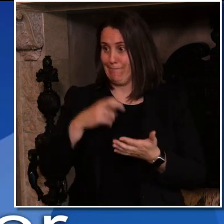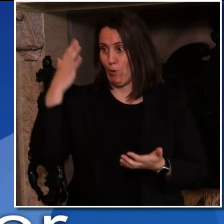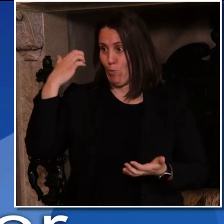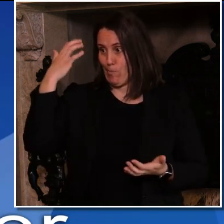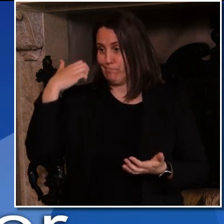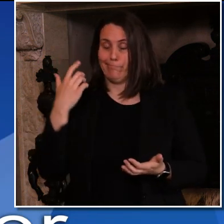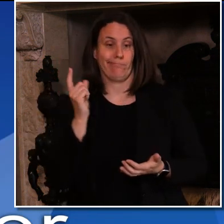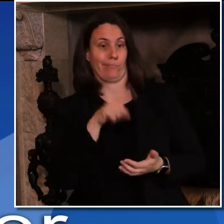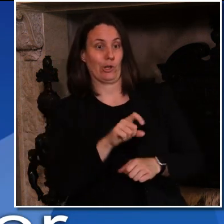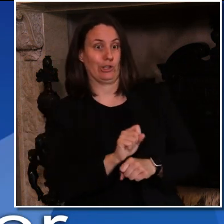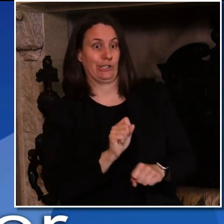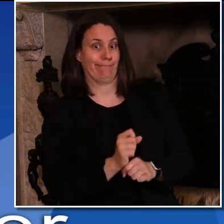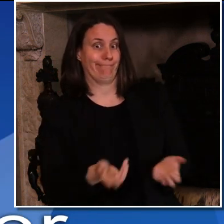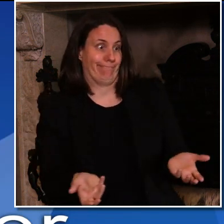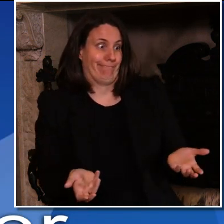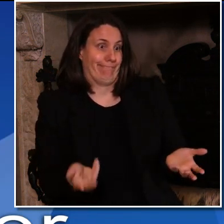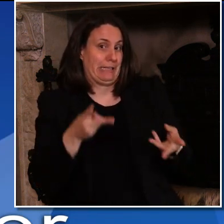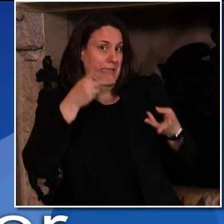Mel?